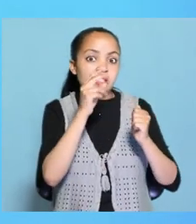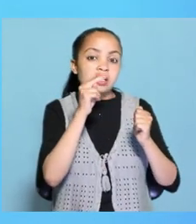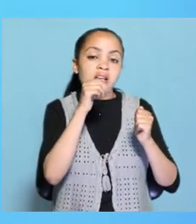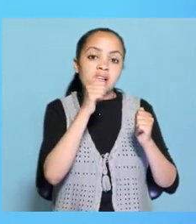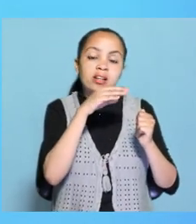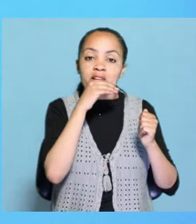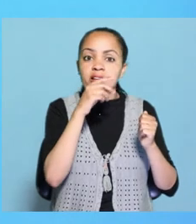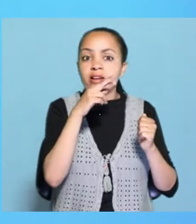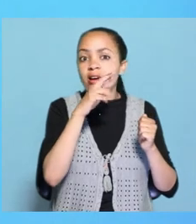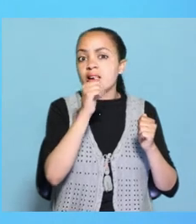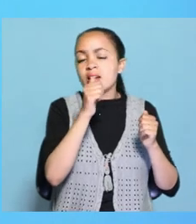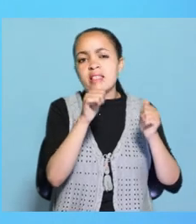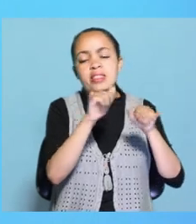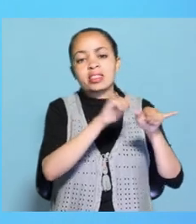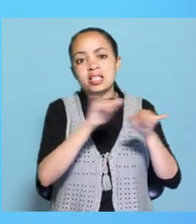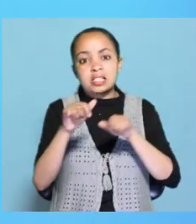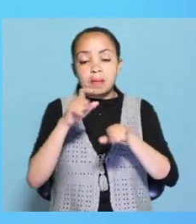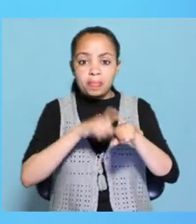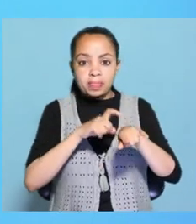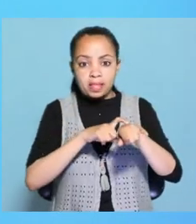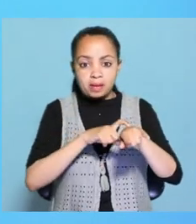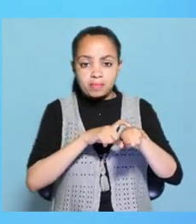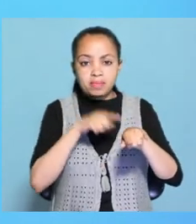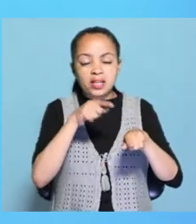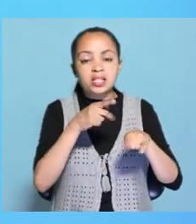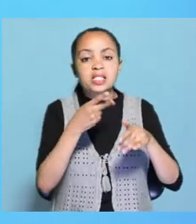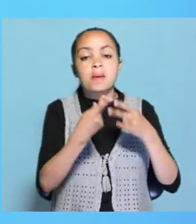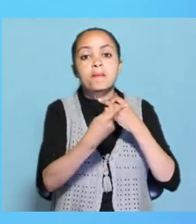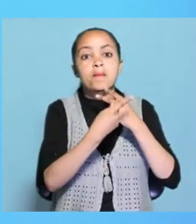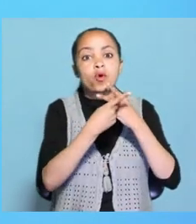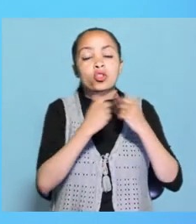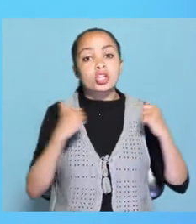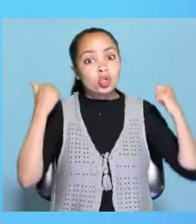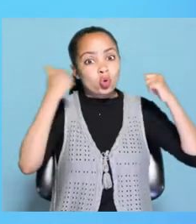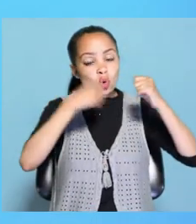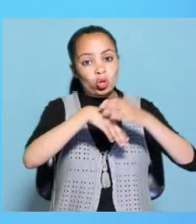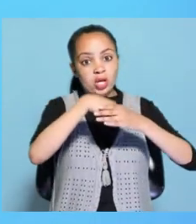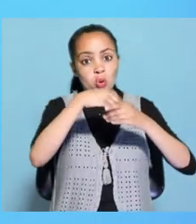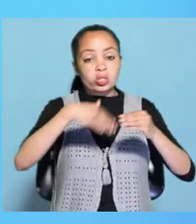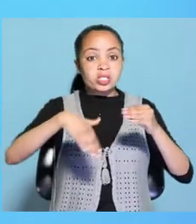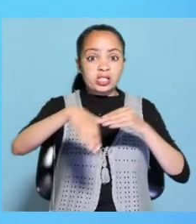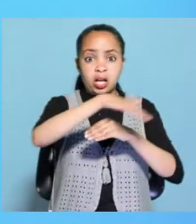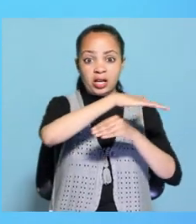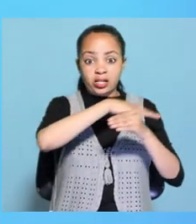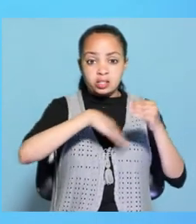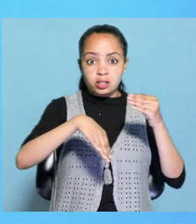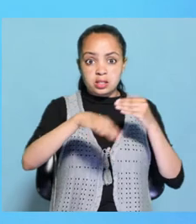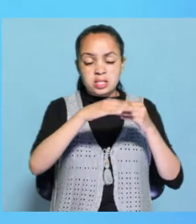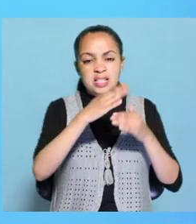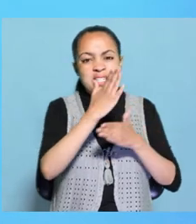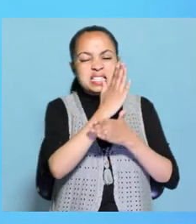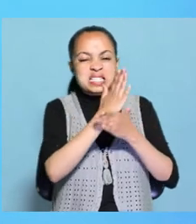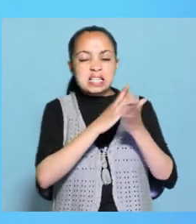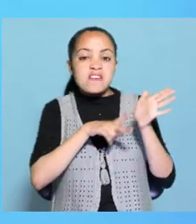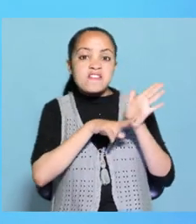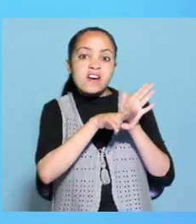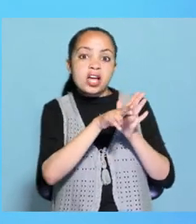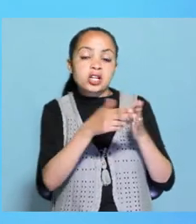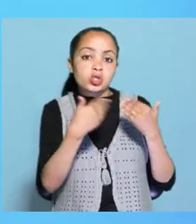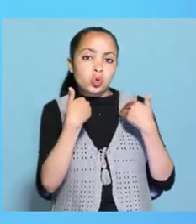time. There is a protein coat outside of this one, where some virus